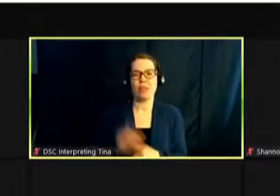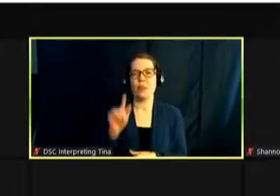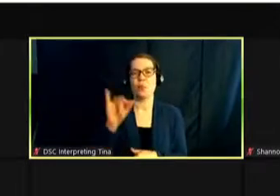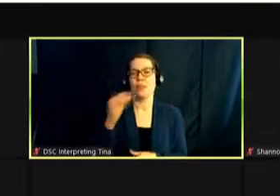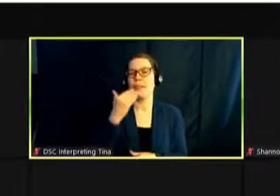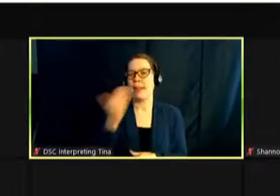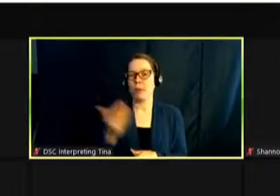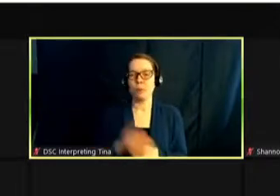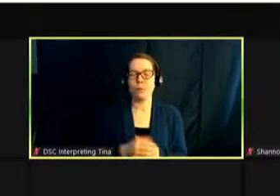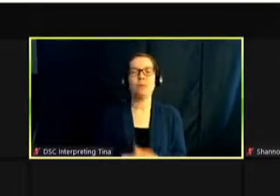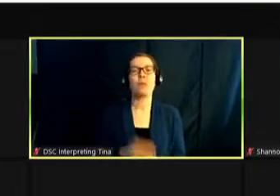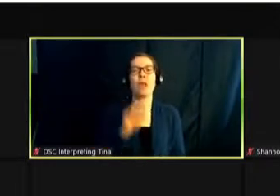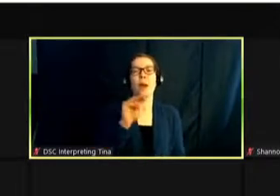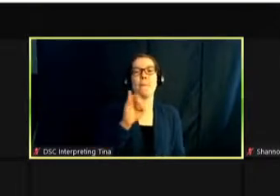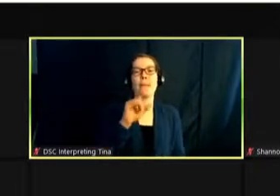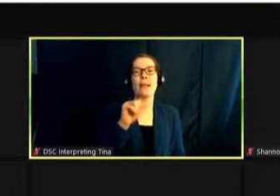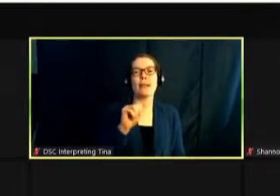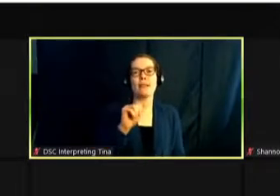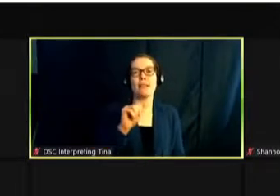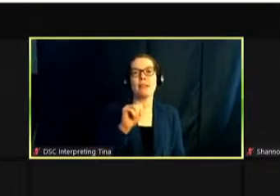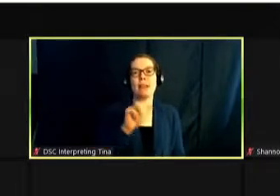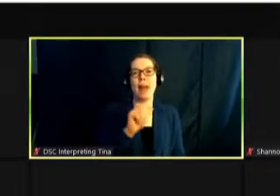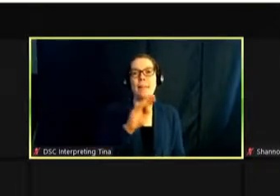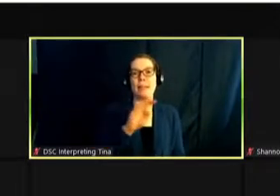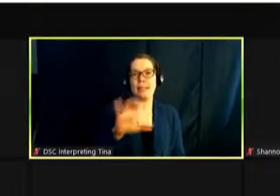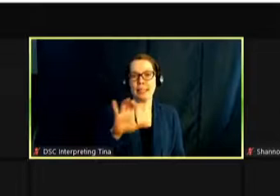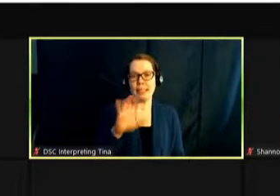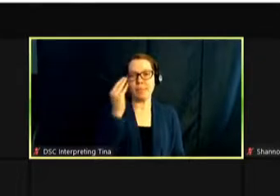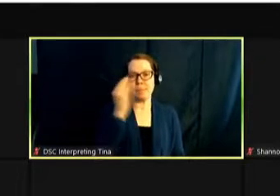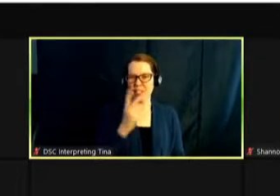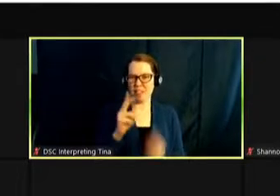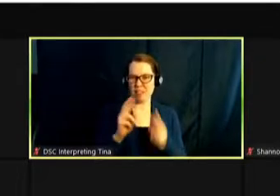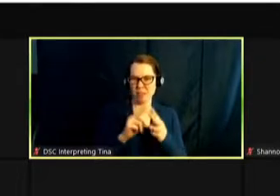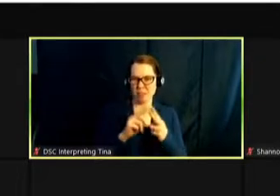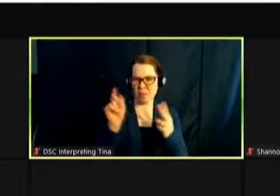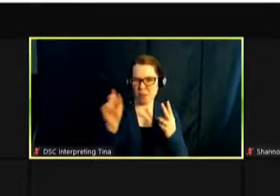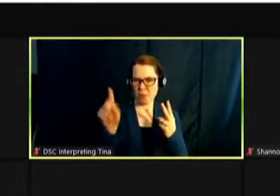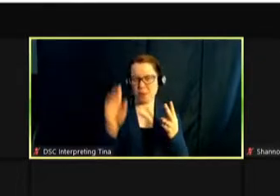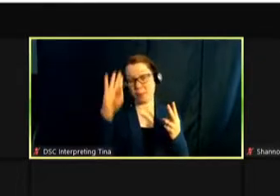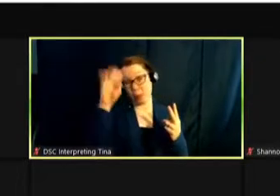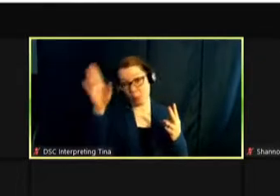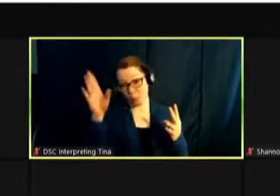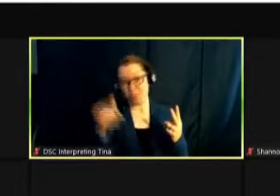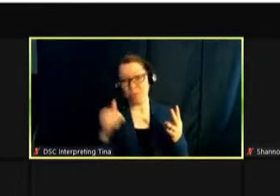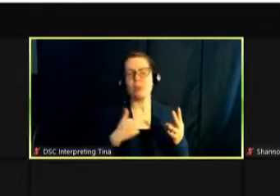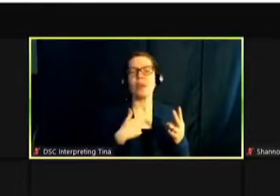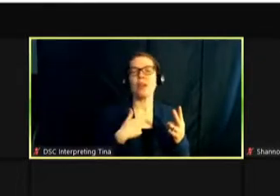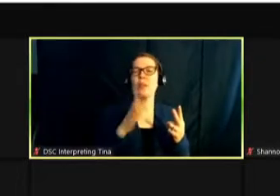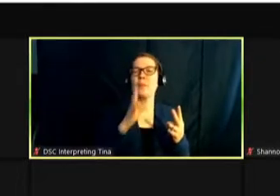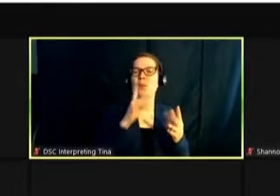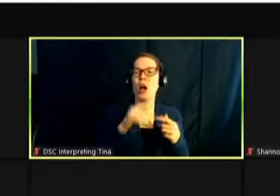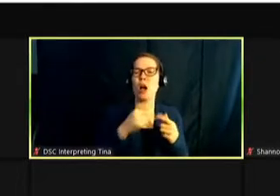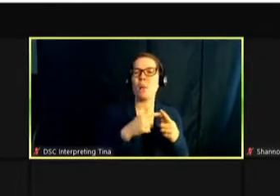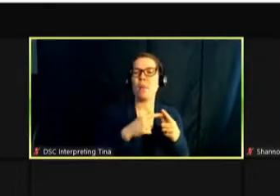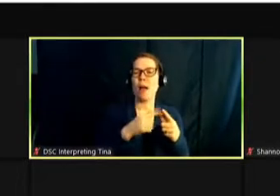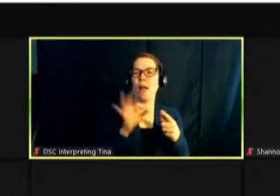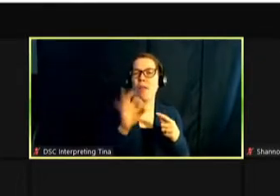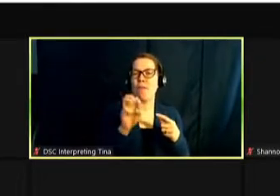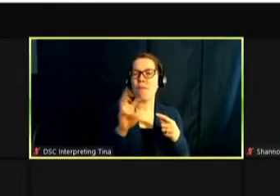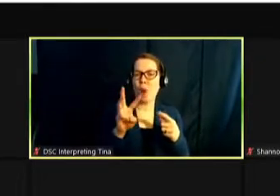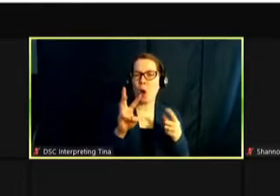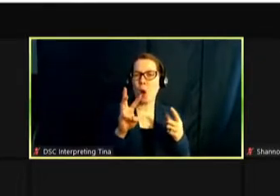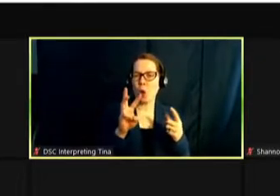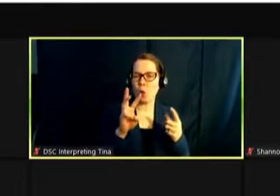Hi, it's Melissa Vage from 13ABC. Hello. Couple questions here. Hi. Let's talk about the flow of the vaccine into the